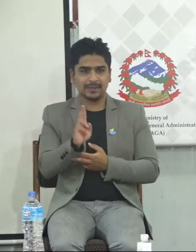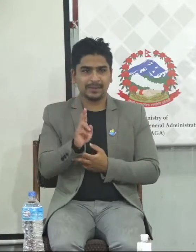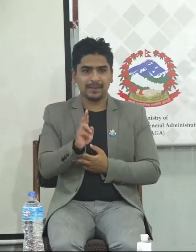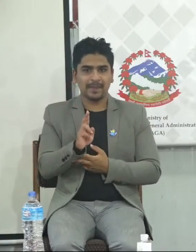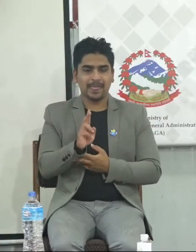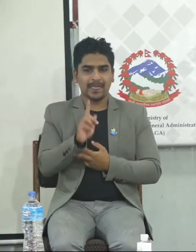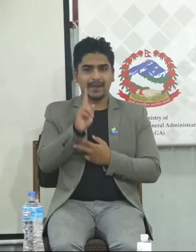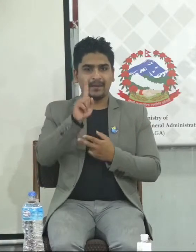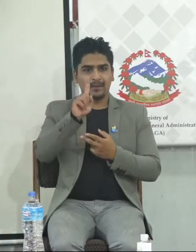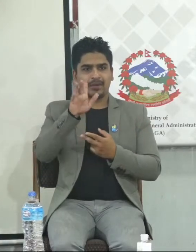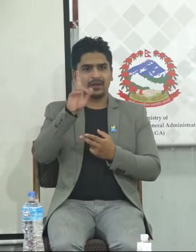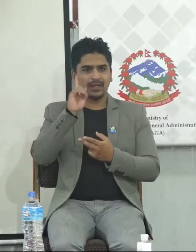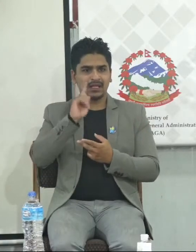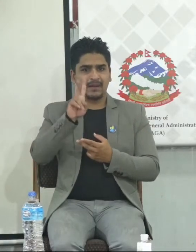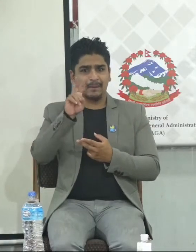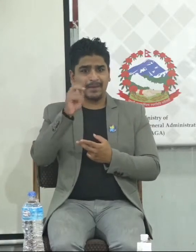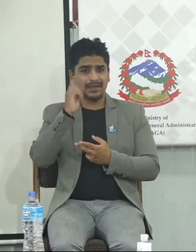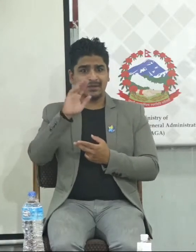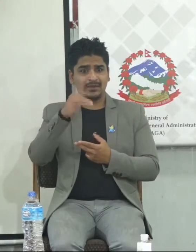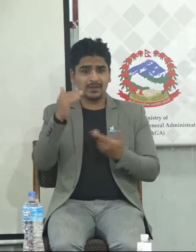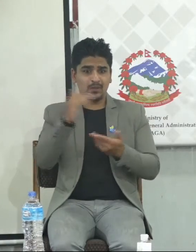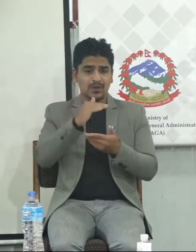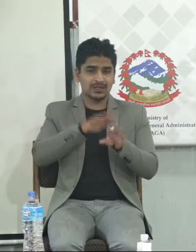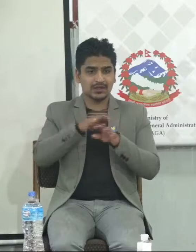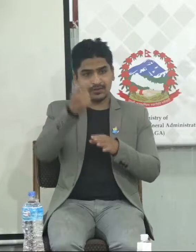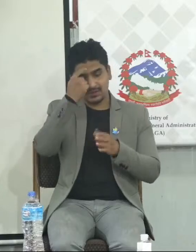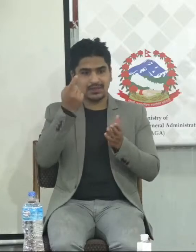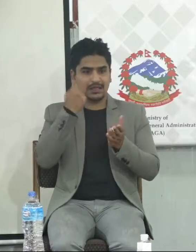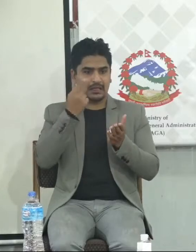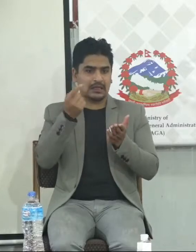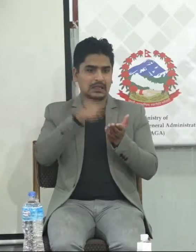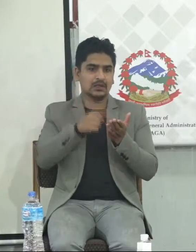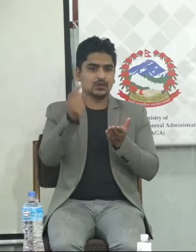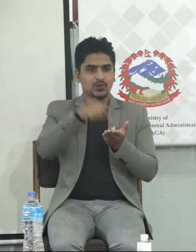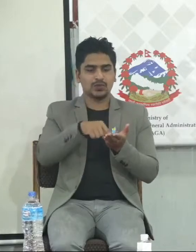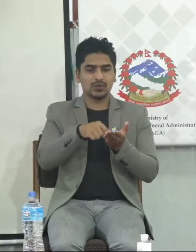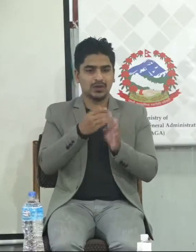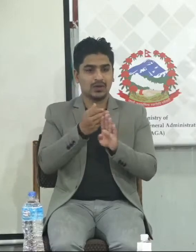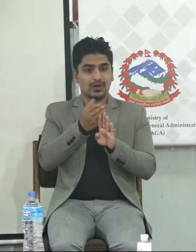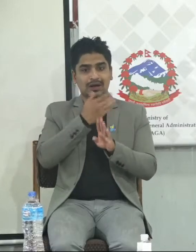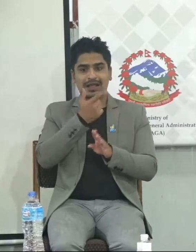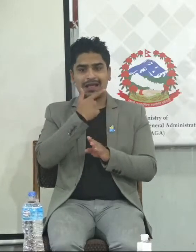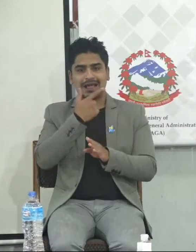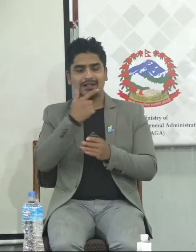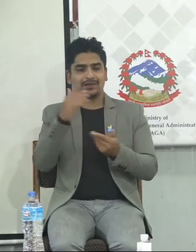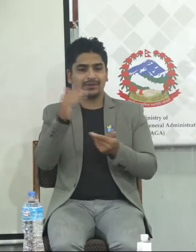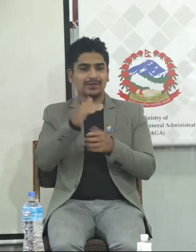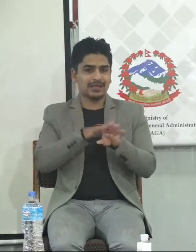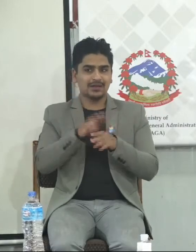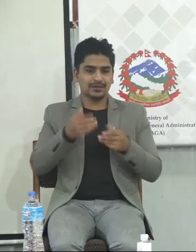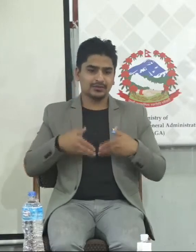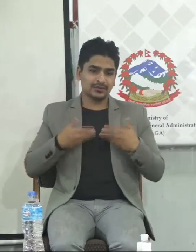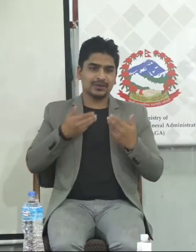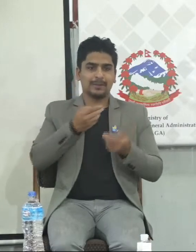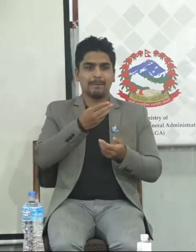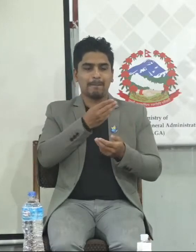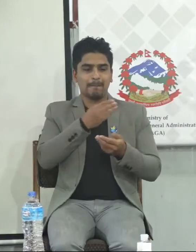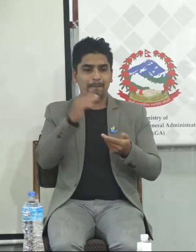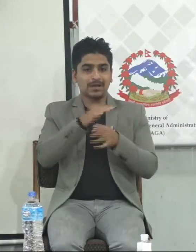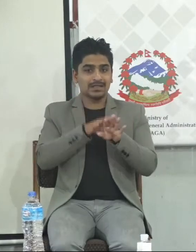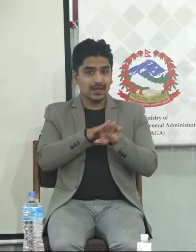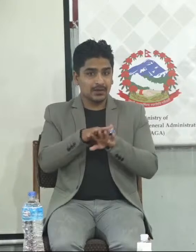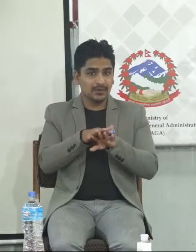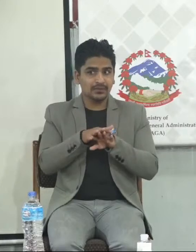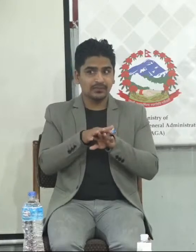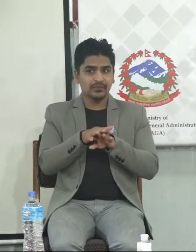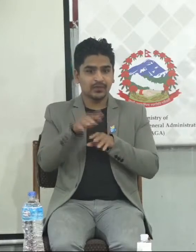first they were very happy that they don't have to go to school and don't need to do homework, but what is the uncertainty? Then they did not have a